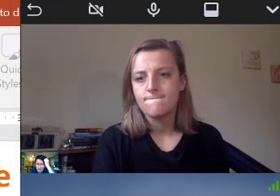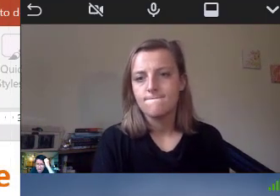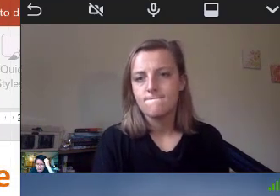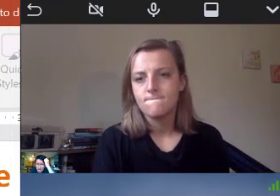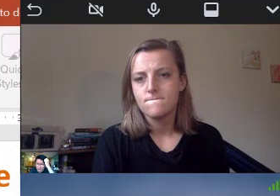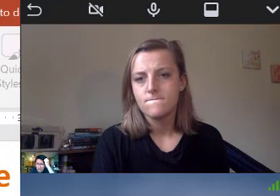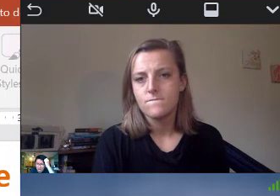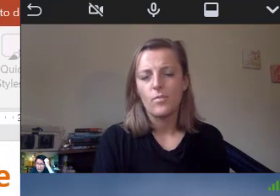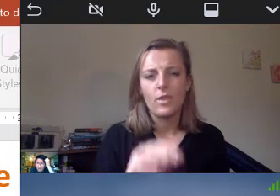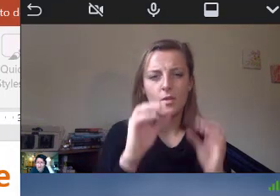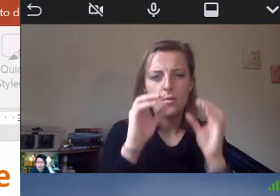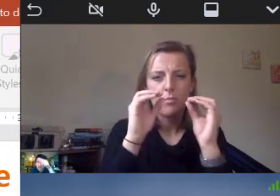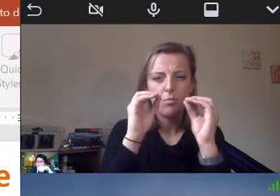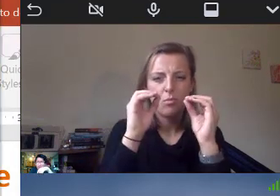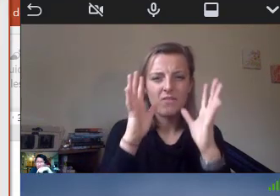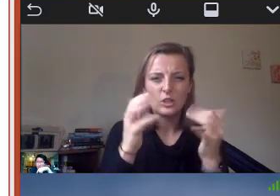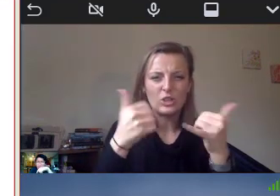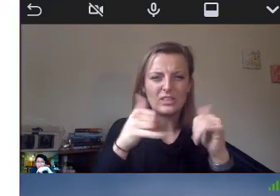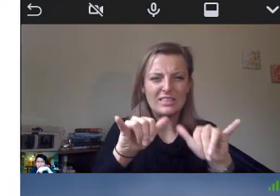sense.